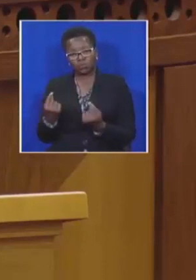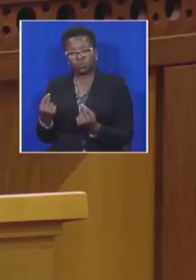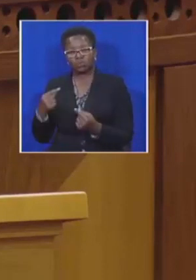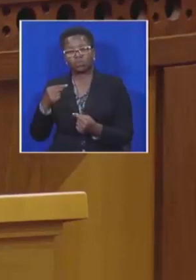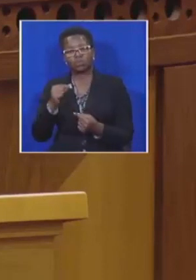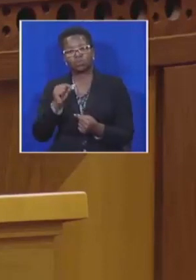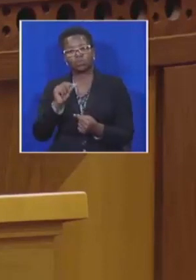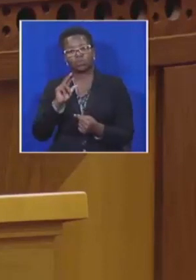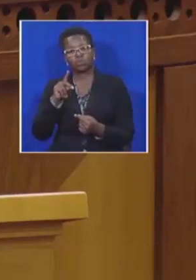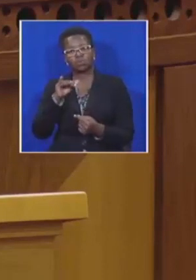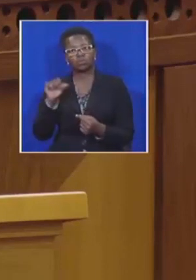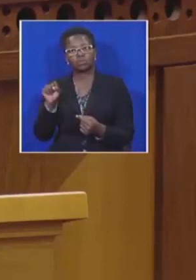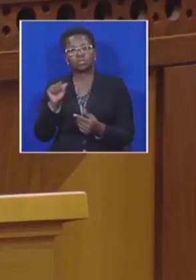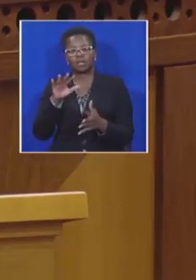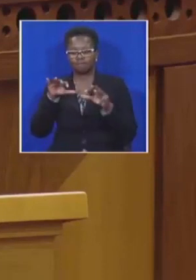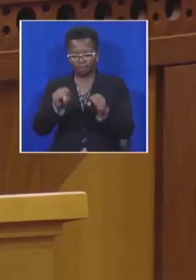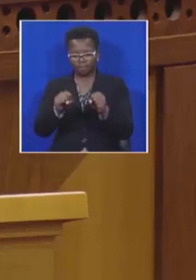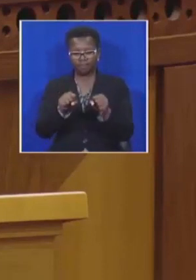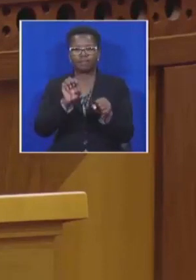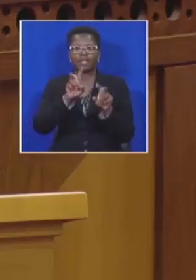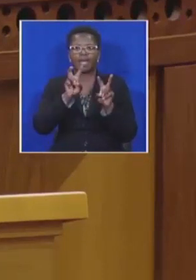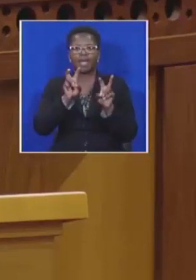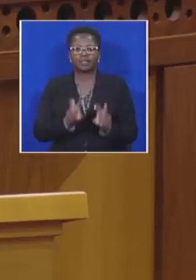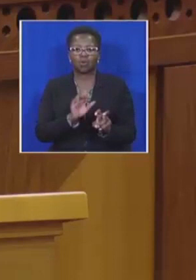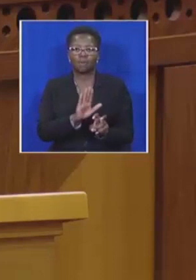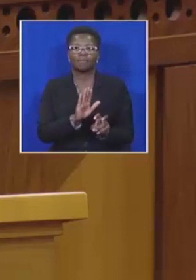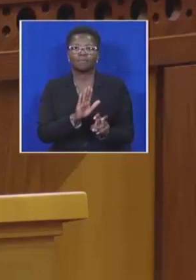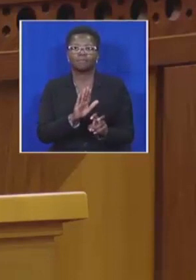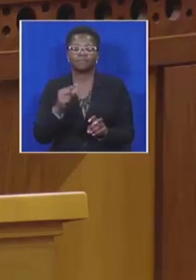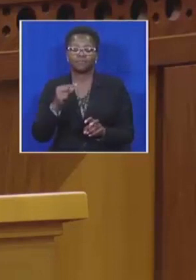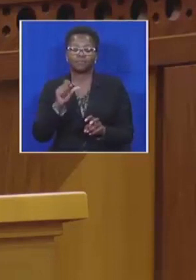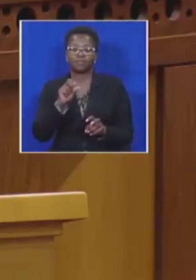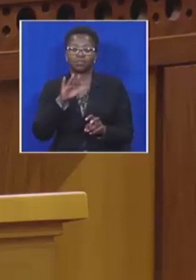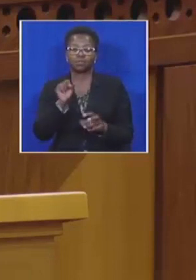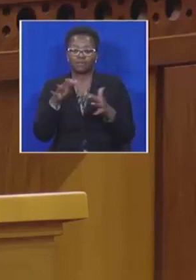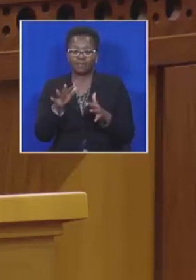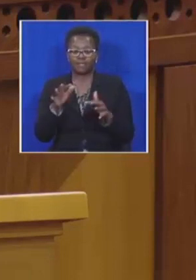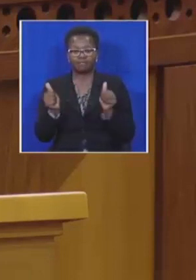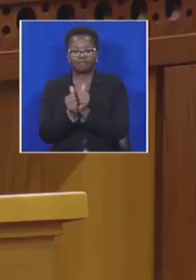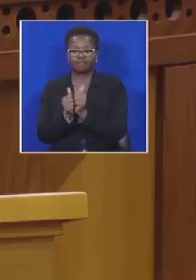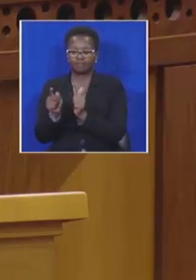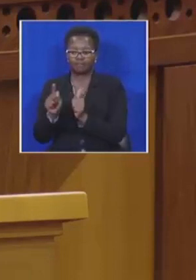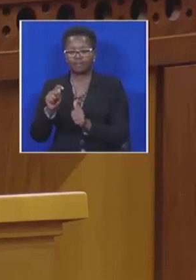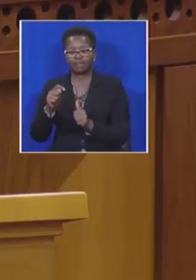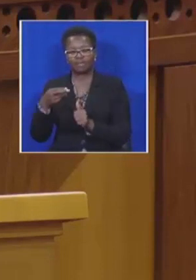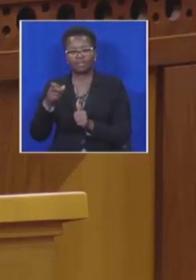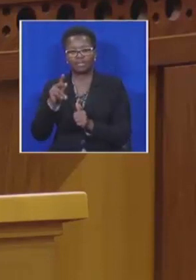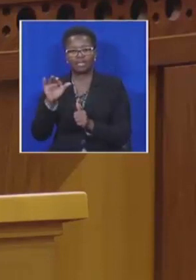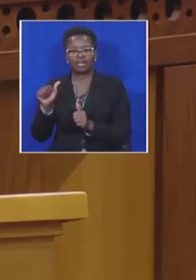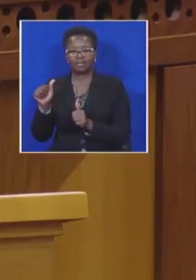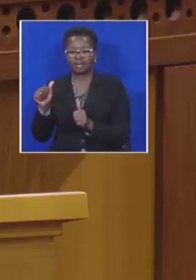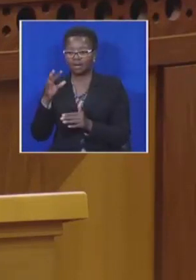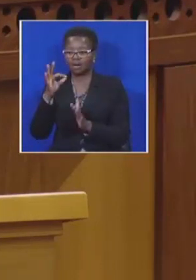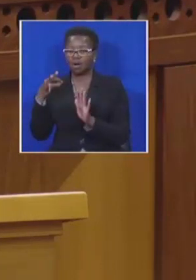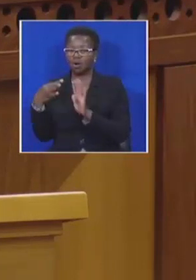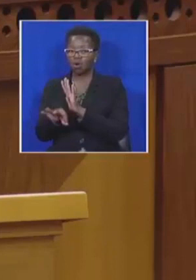have successfully captured ESCOM. The Guptas have tasted the water with the getter, corrupt and possibly illegal contract of